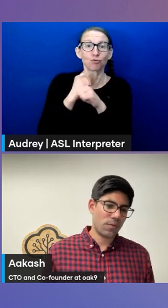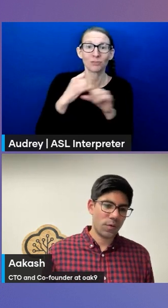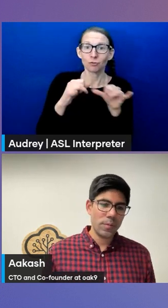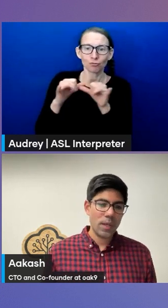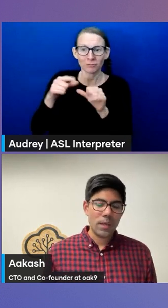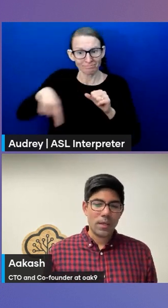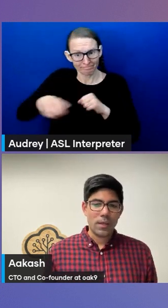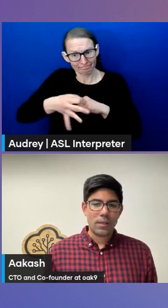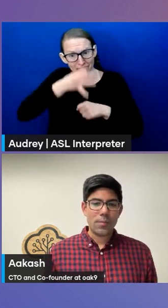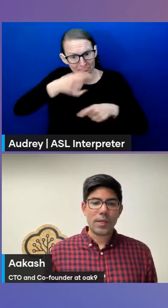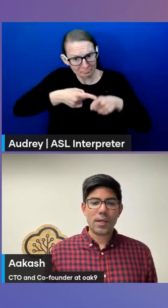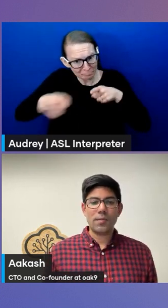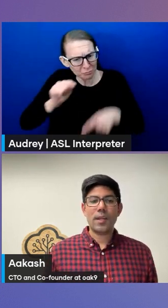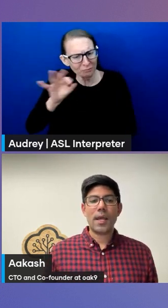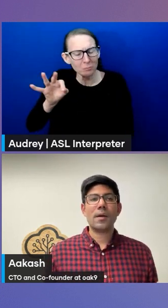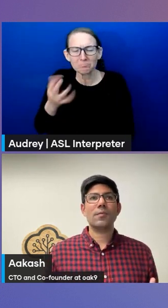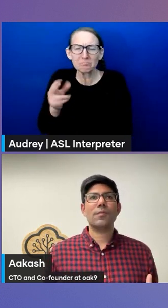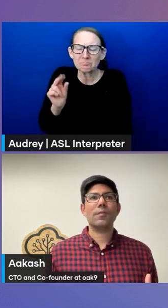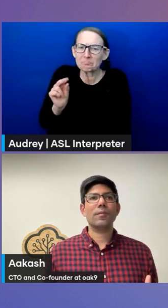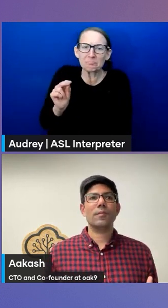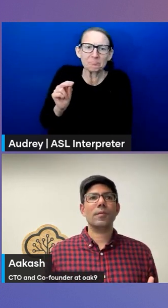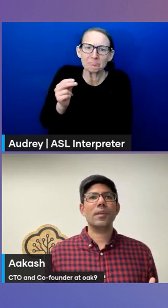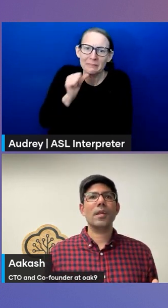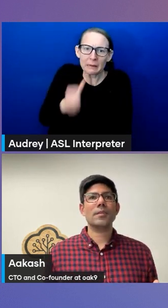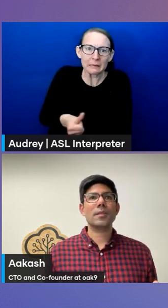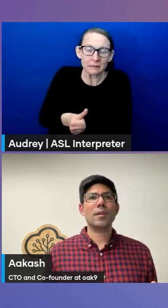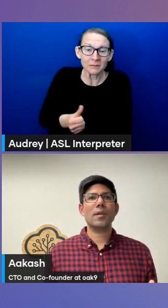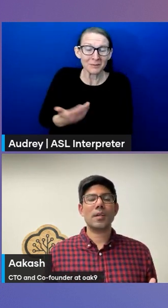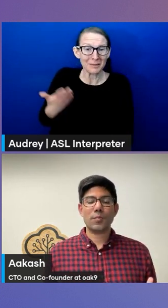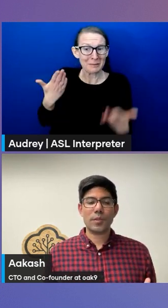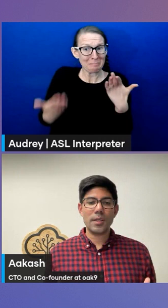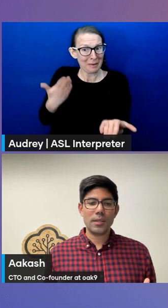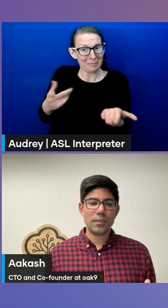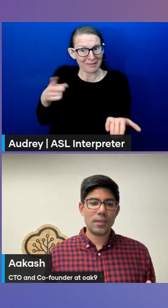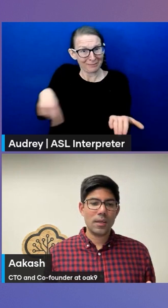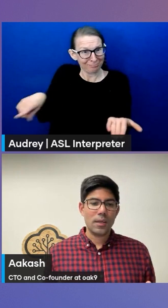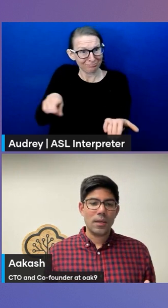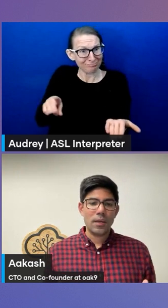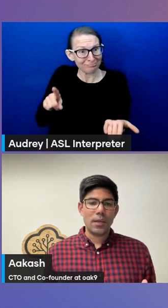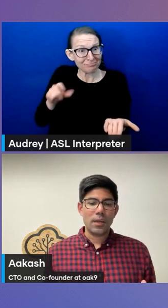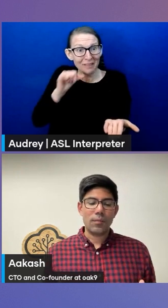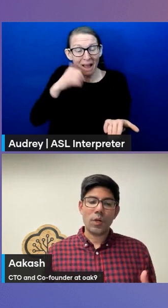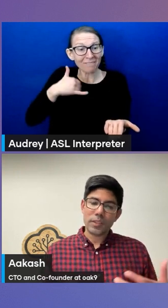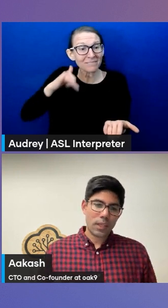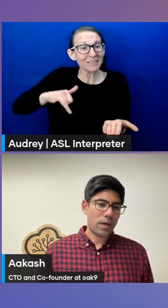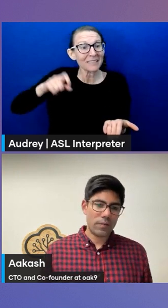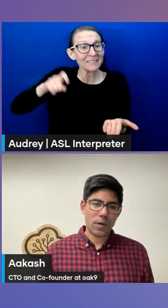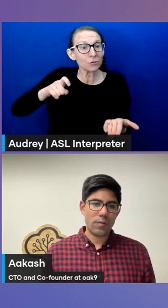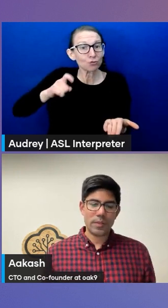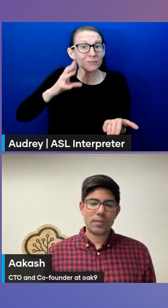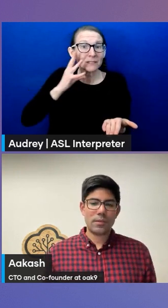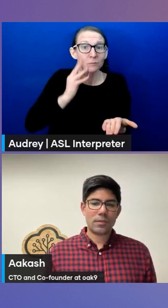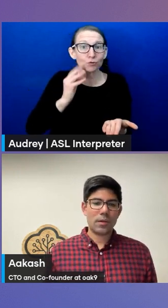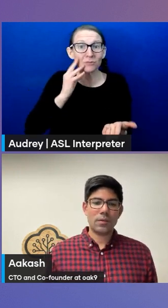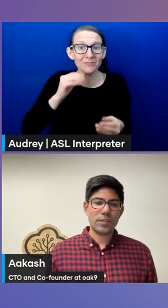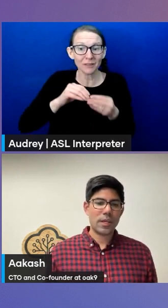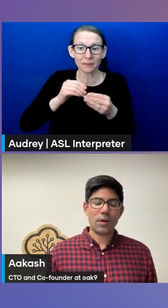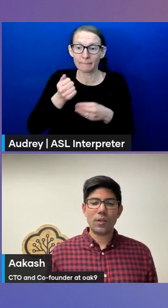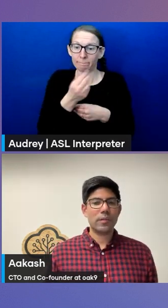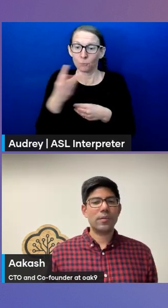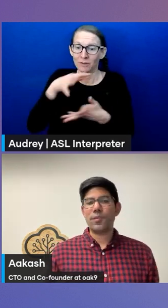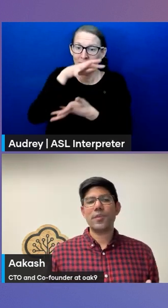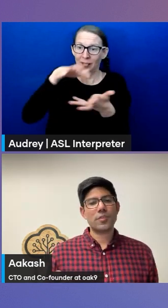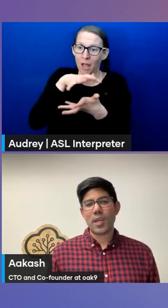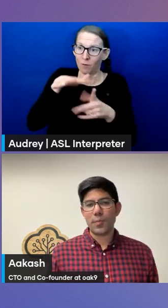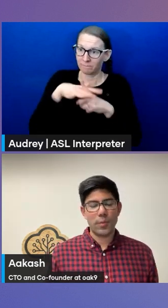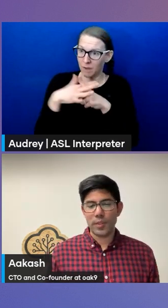in Terraform. They might not even have the necessary expertise in a multi-cloud environment to understand all